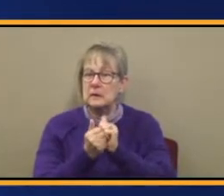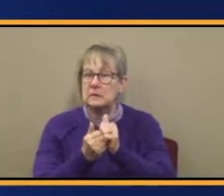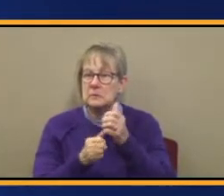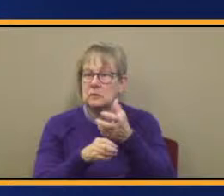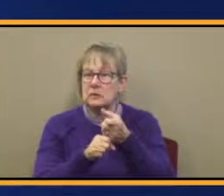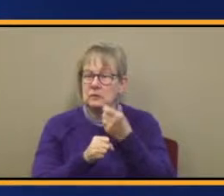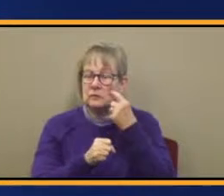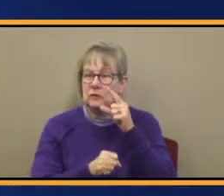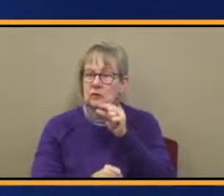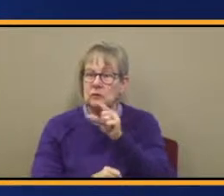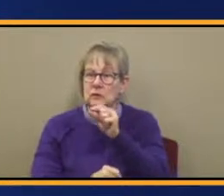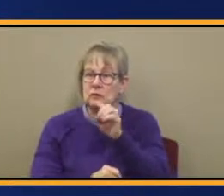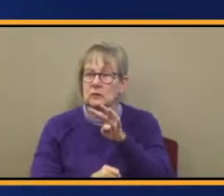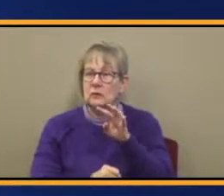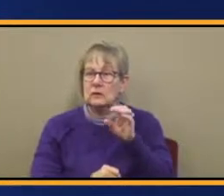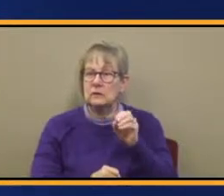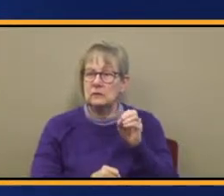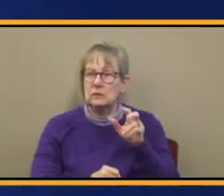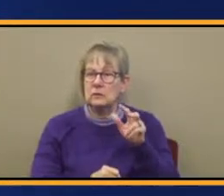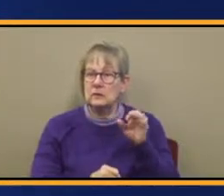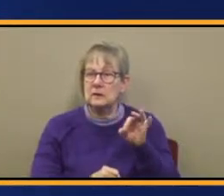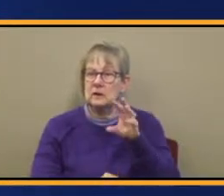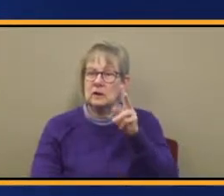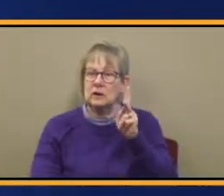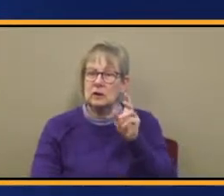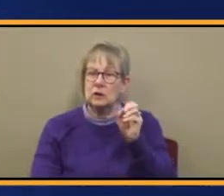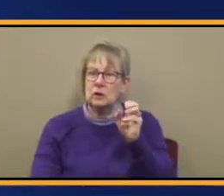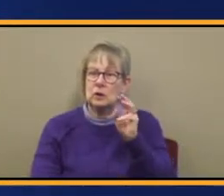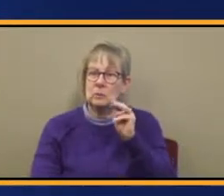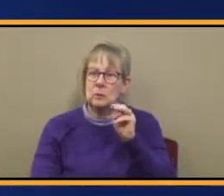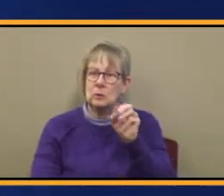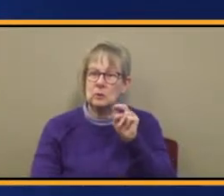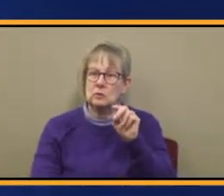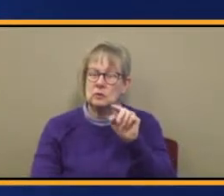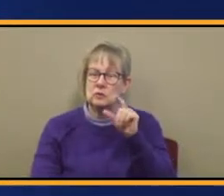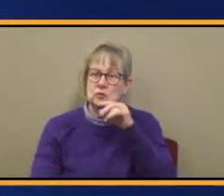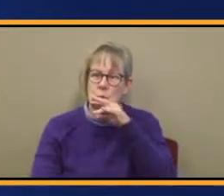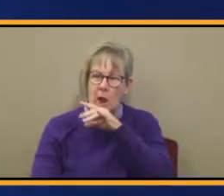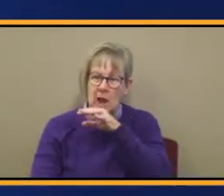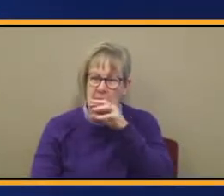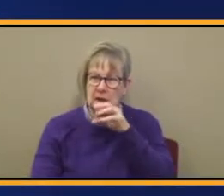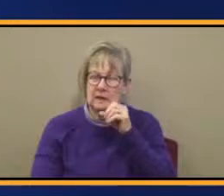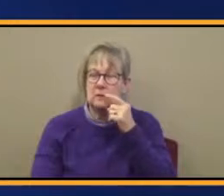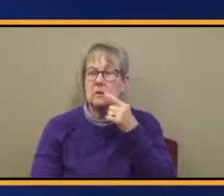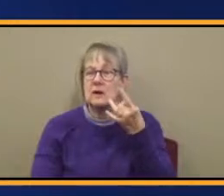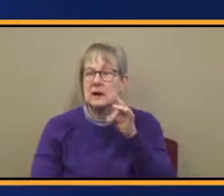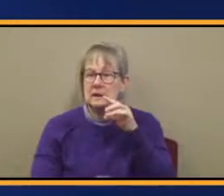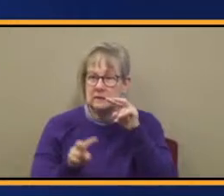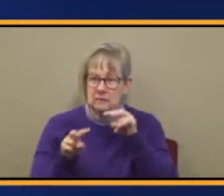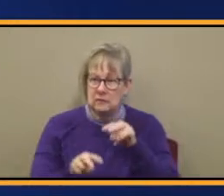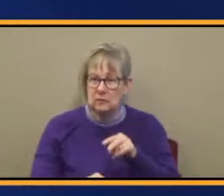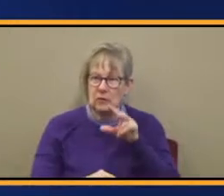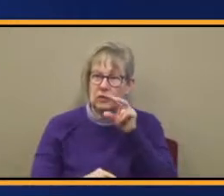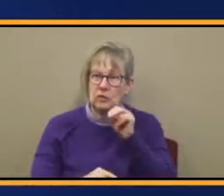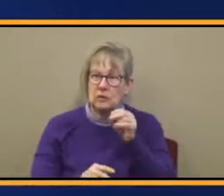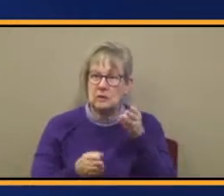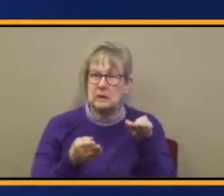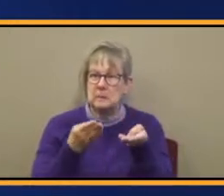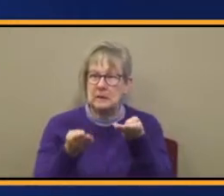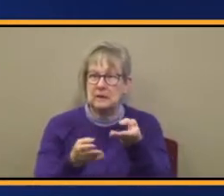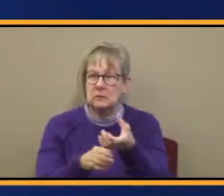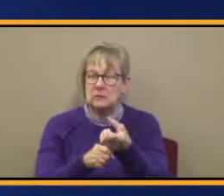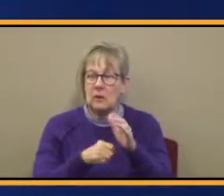for 2024-0039 Komodo Dragon Exhibit Improvements. There were 18 views online, 3 bids were received, all coming from